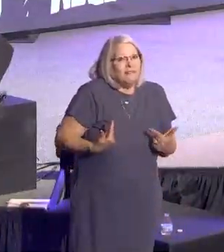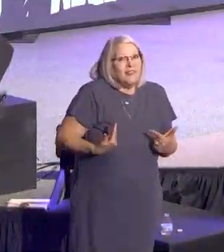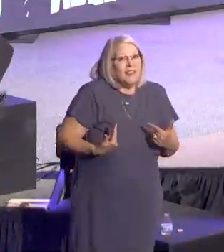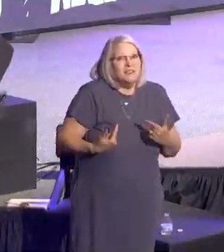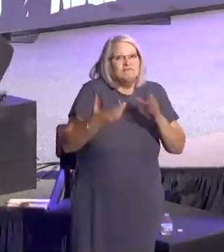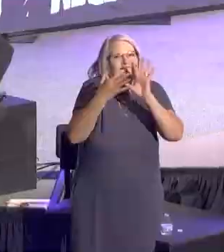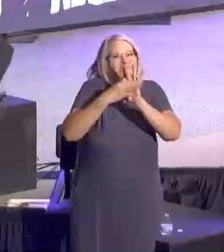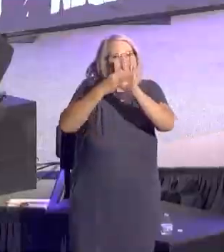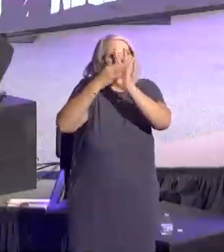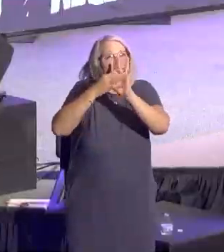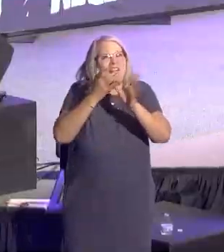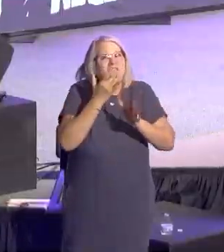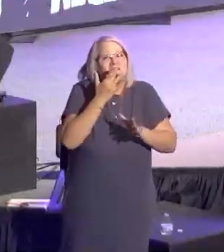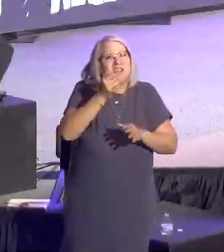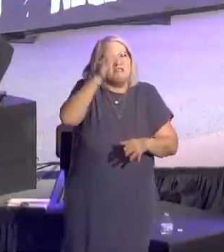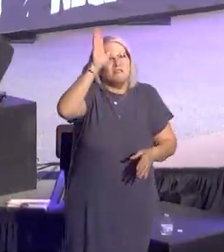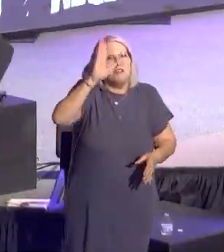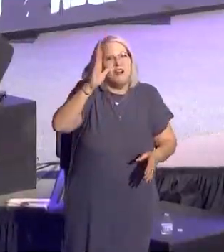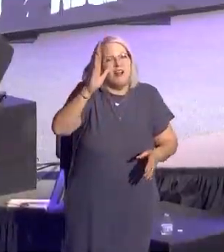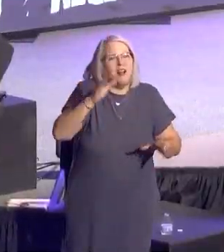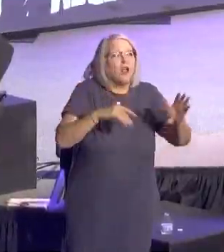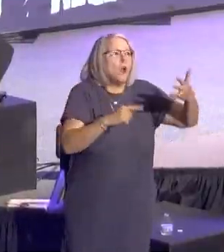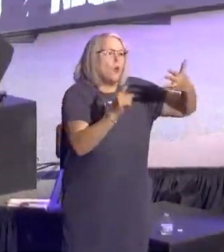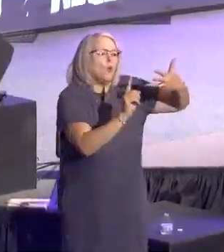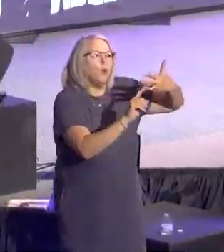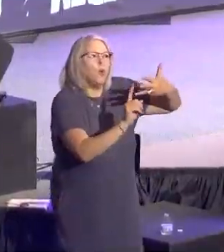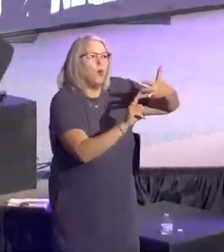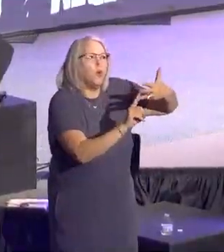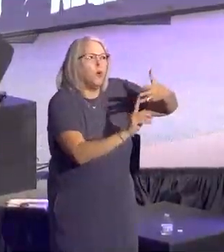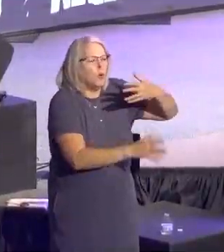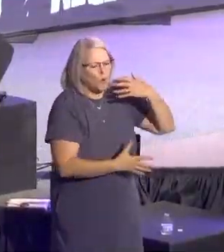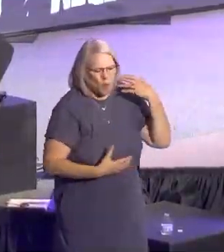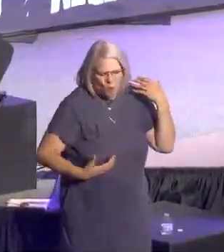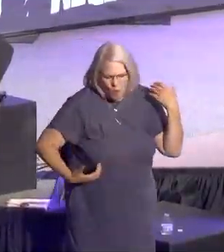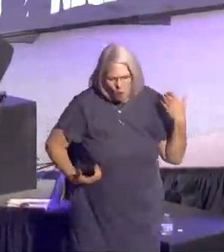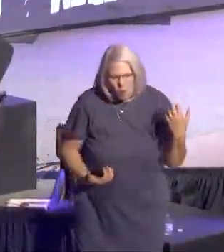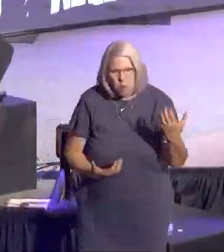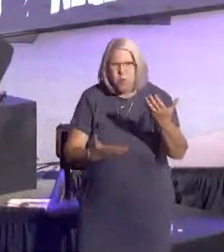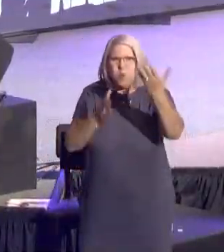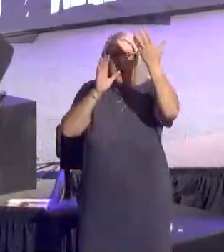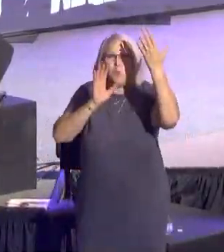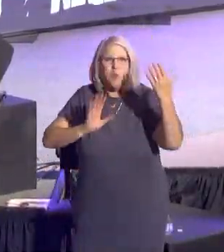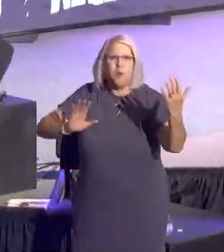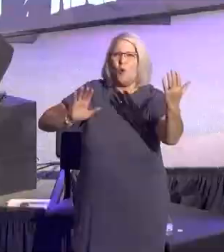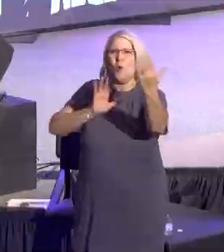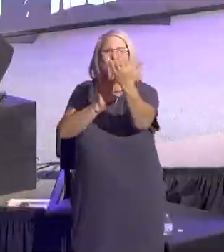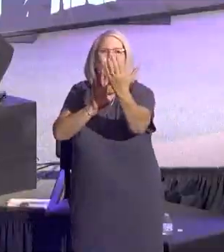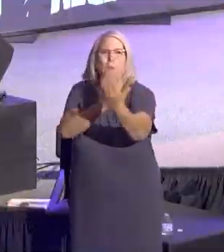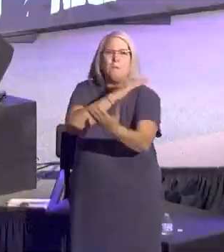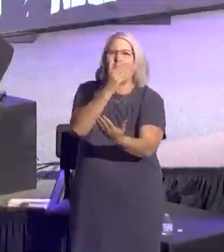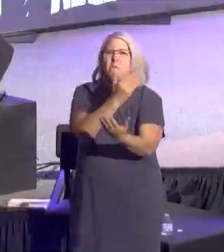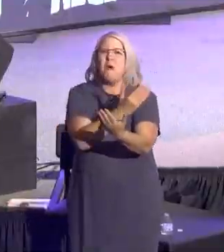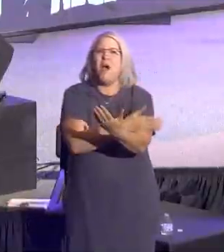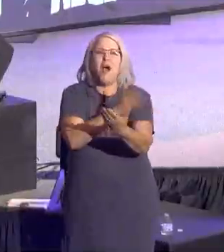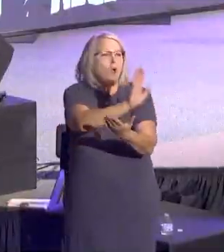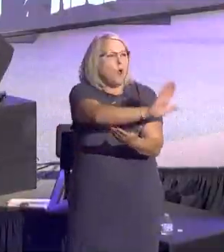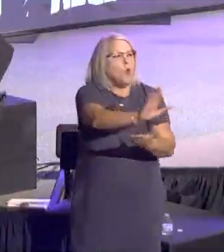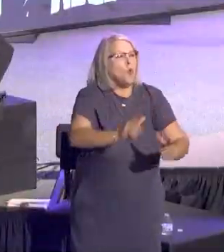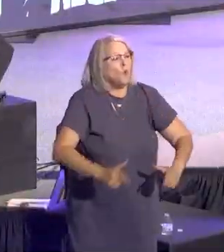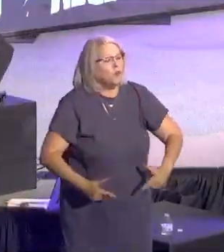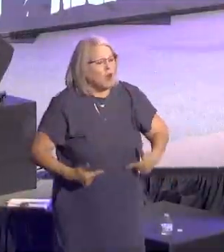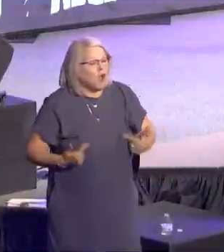God. And here's another definition, the empowering presence of God in your